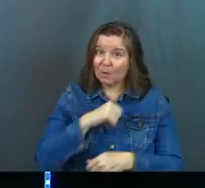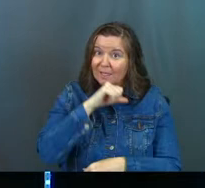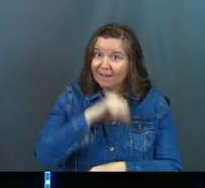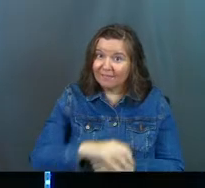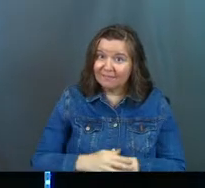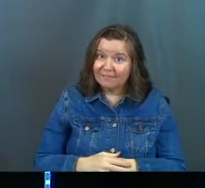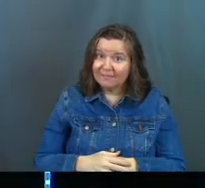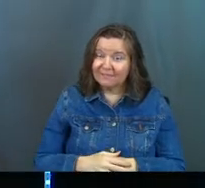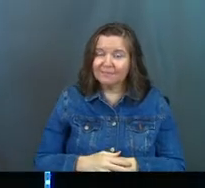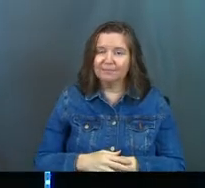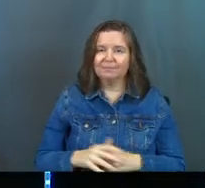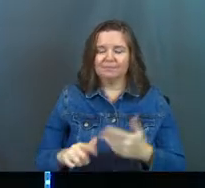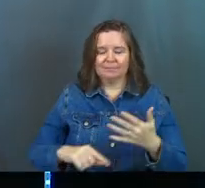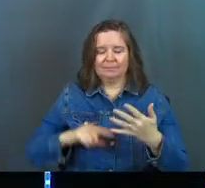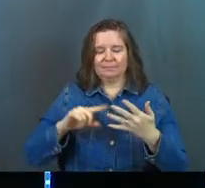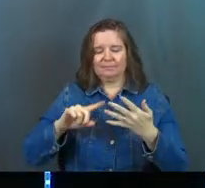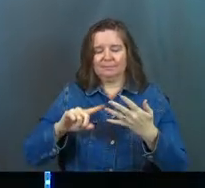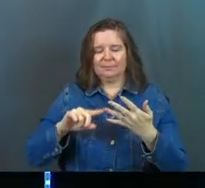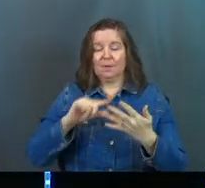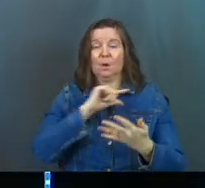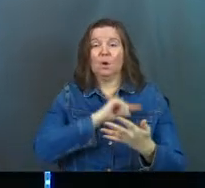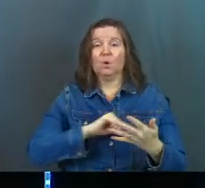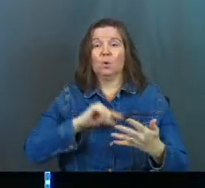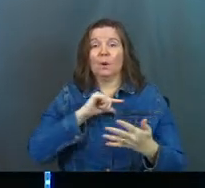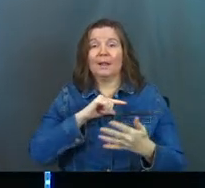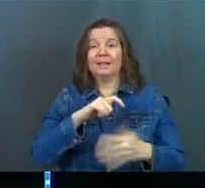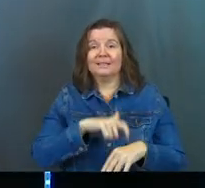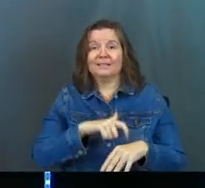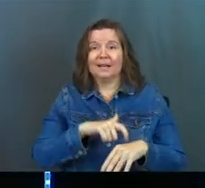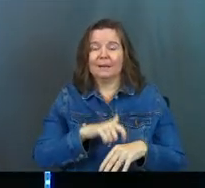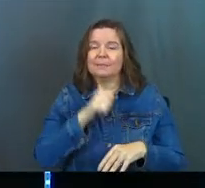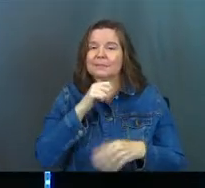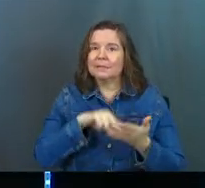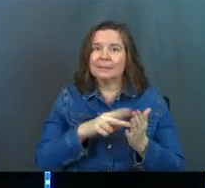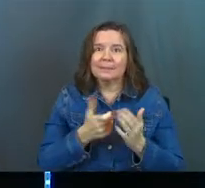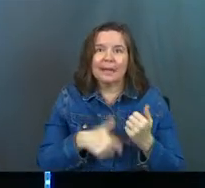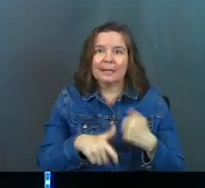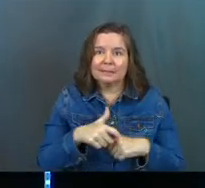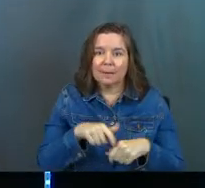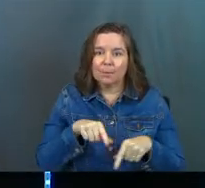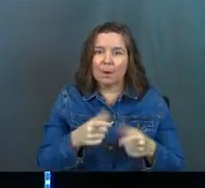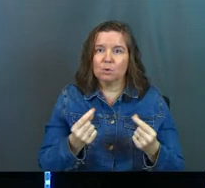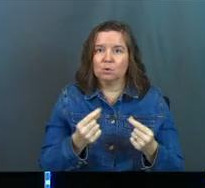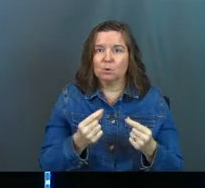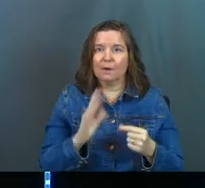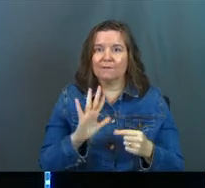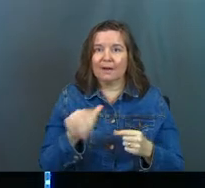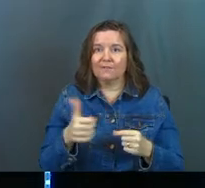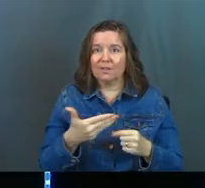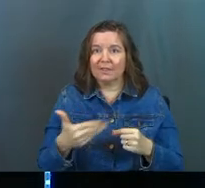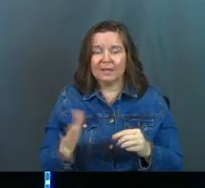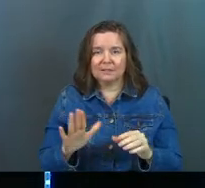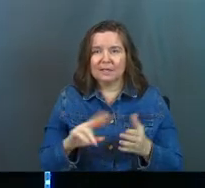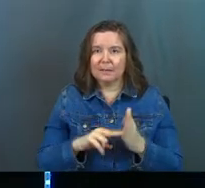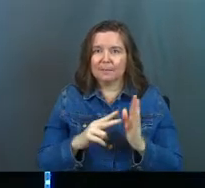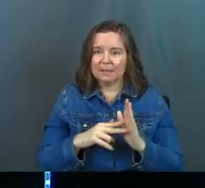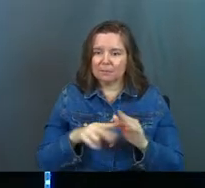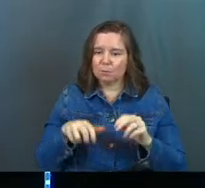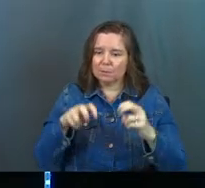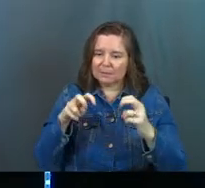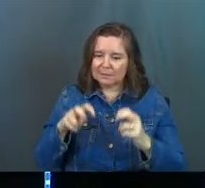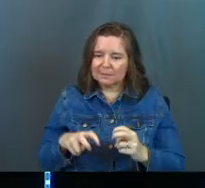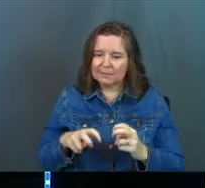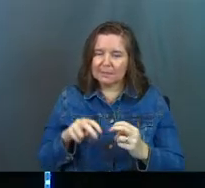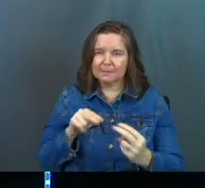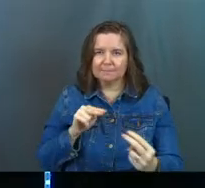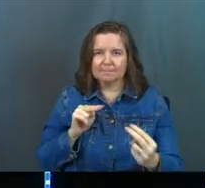love. Quality time. Quality time does not just mean any time while we're doing five other things. It means we sit